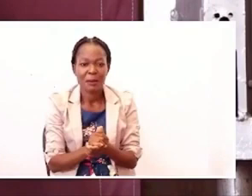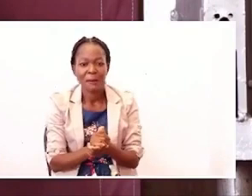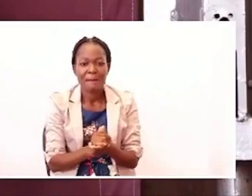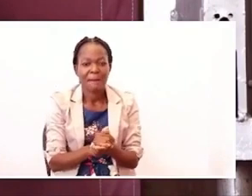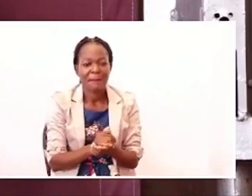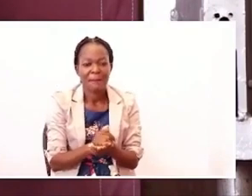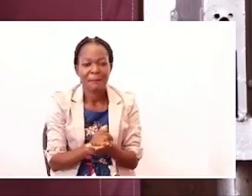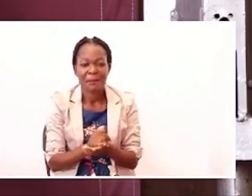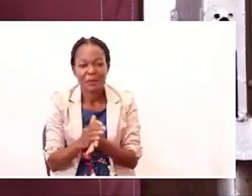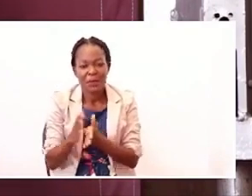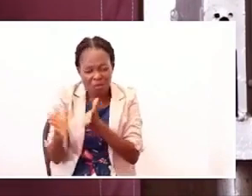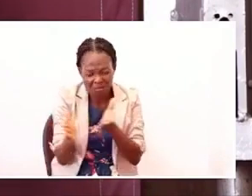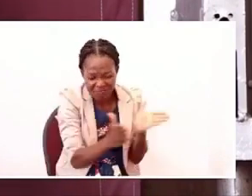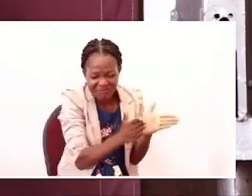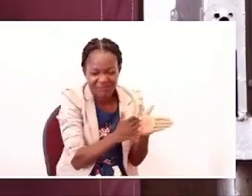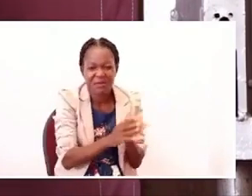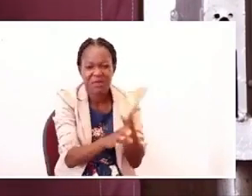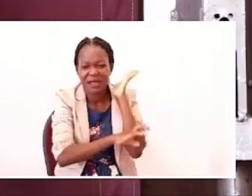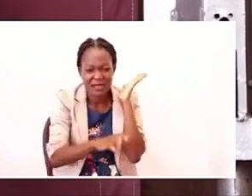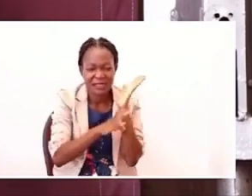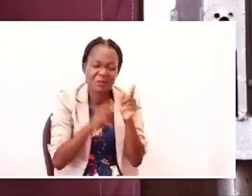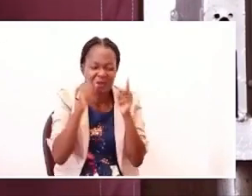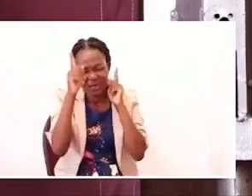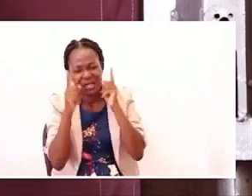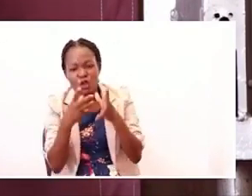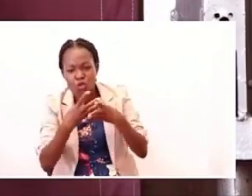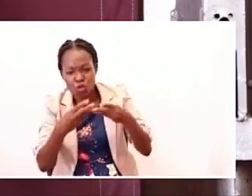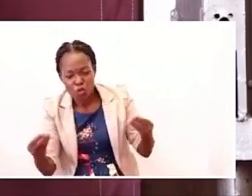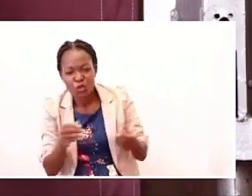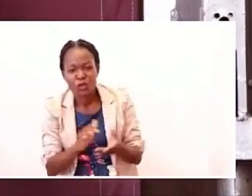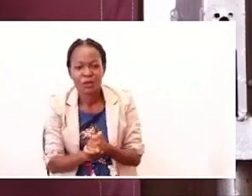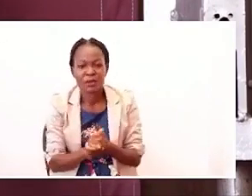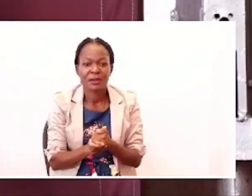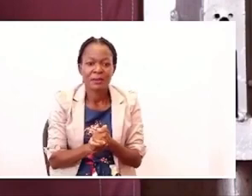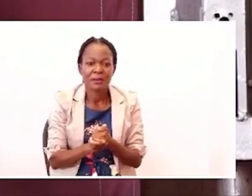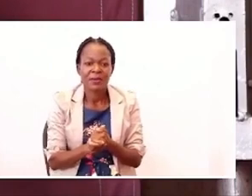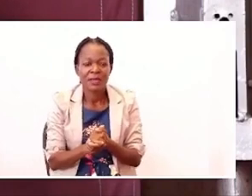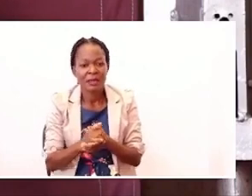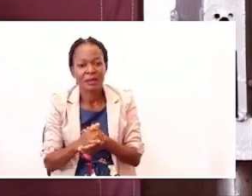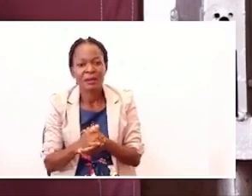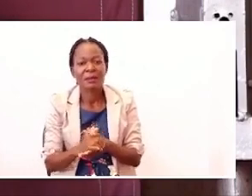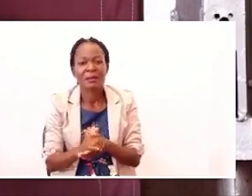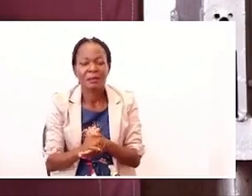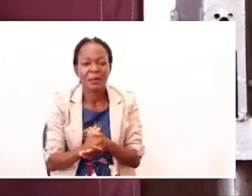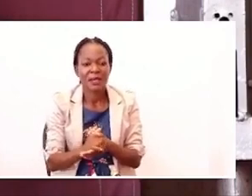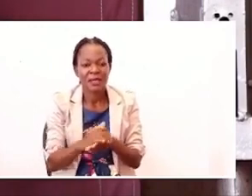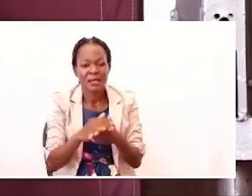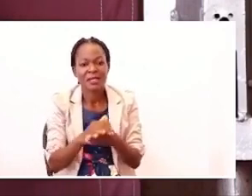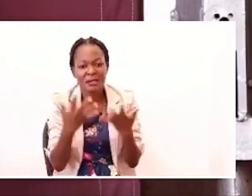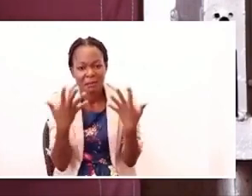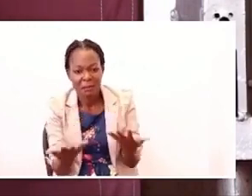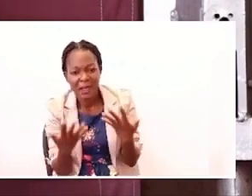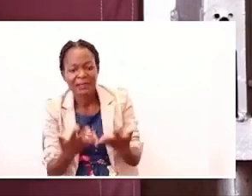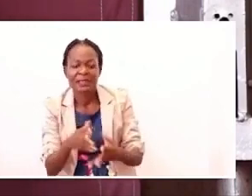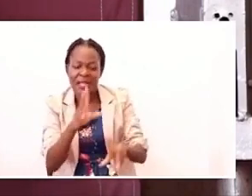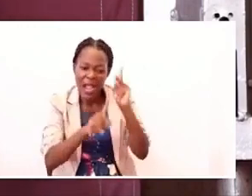that think that their solution resides in the households of the descendants of slave